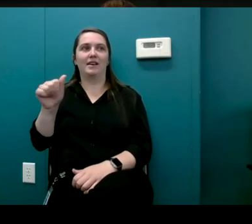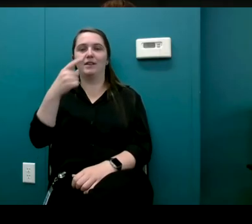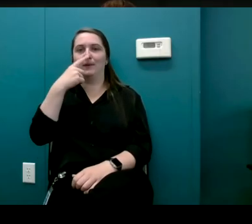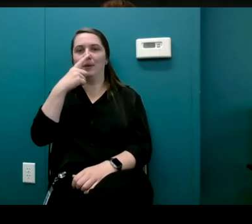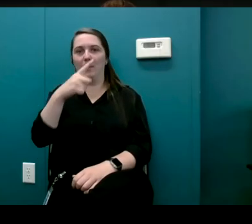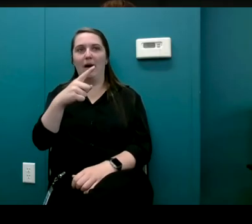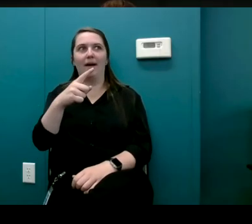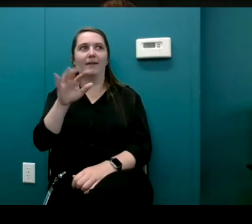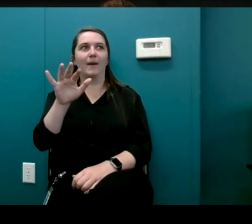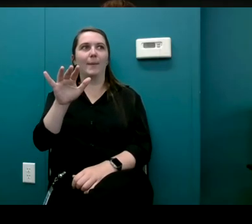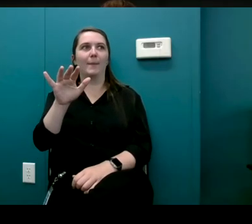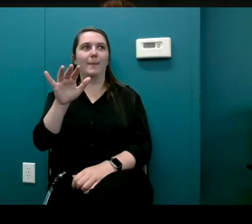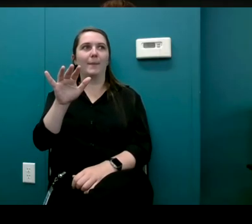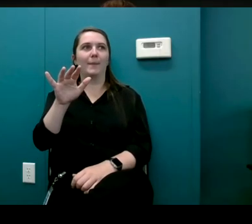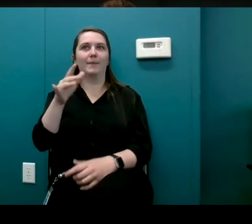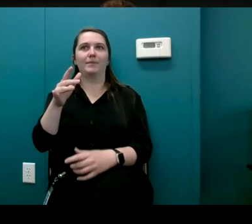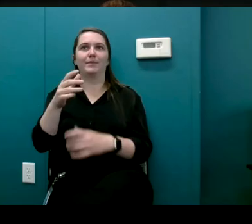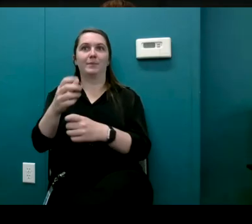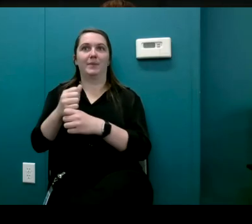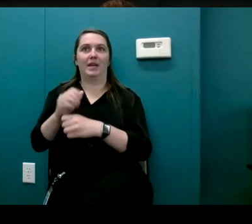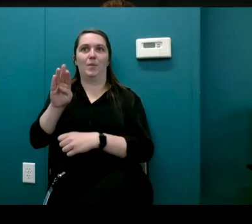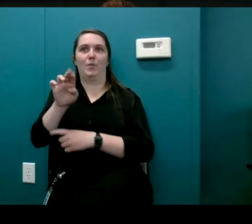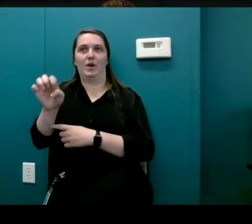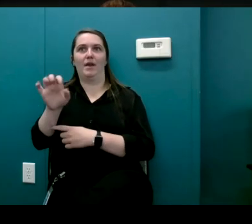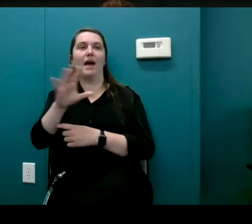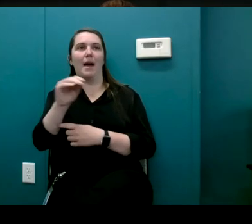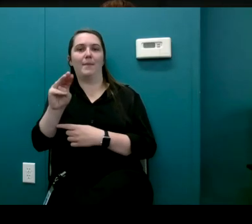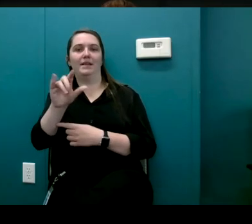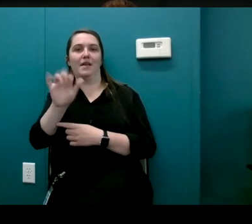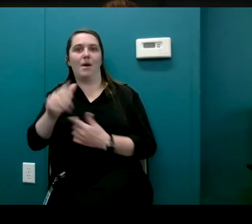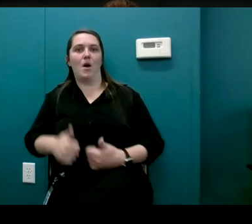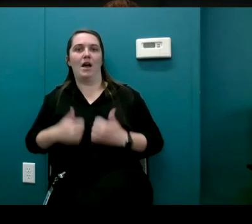have addresses for Bree and Melissa?